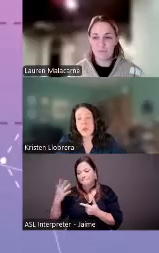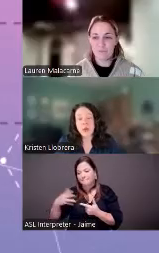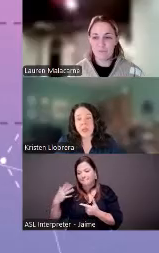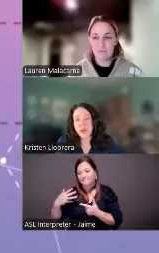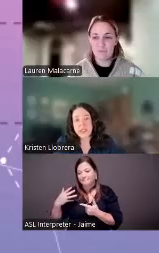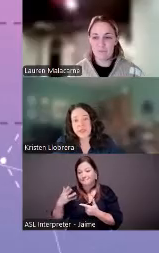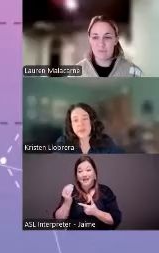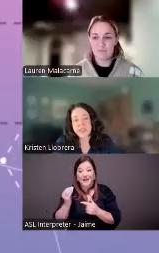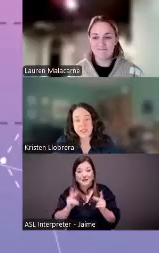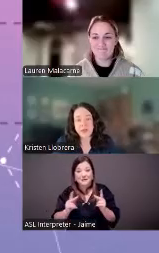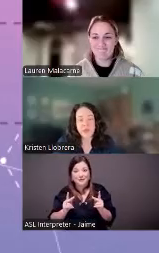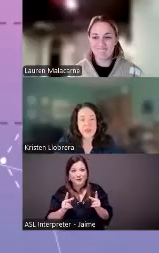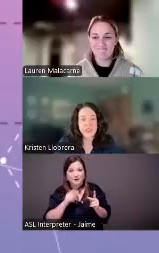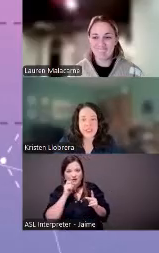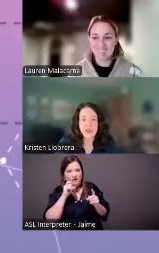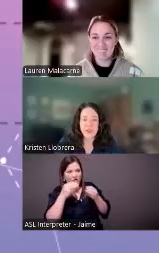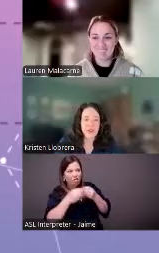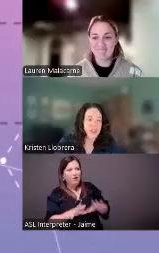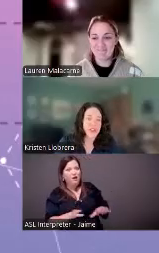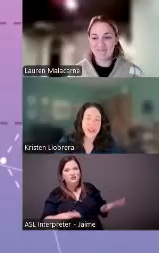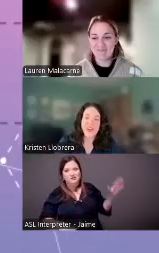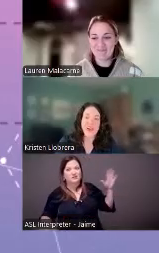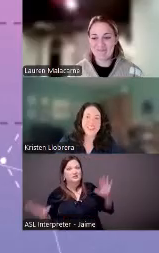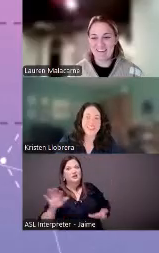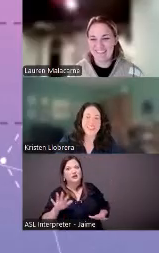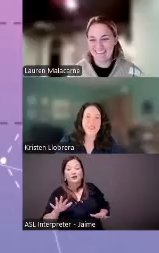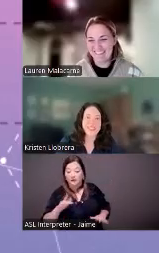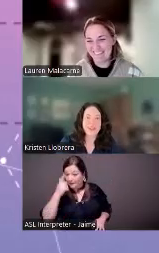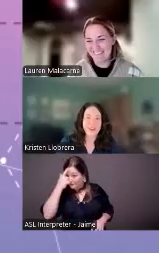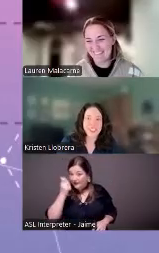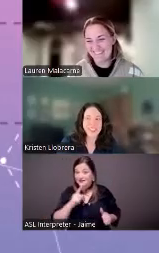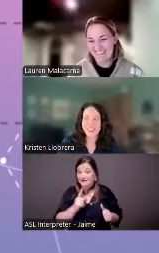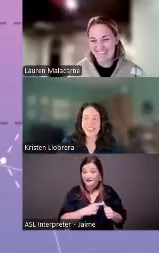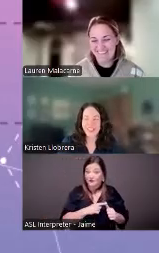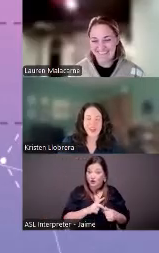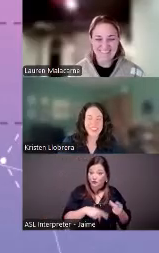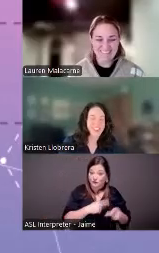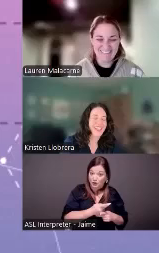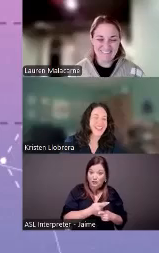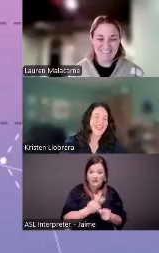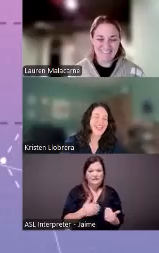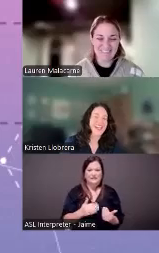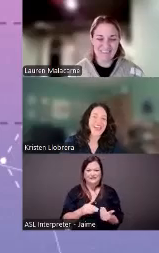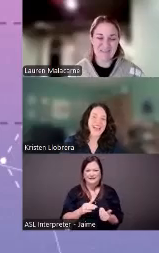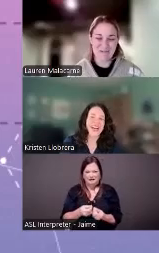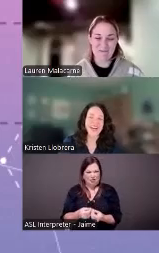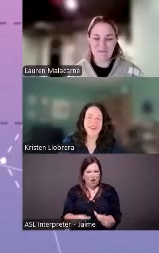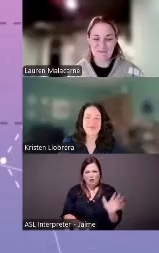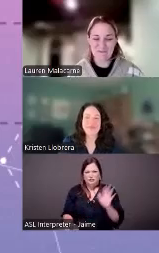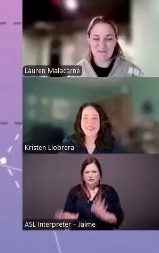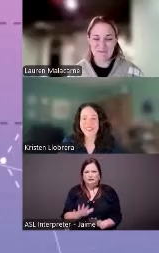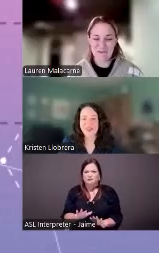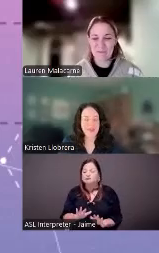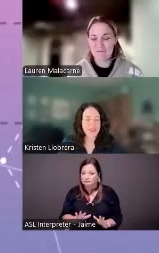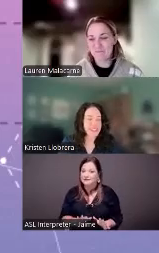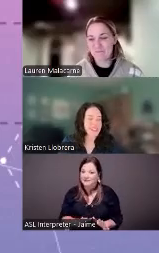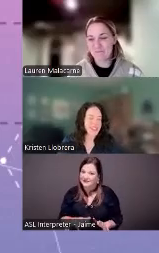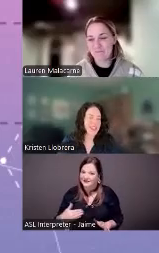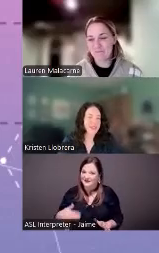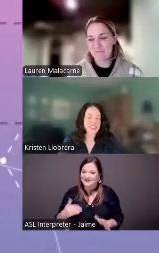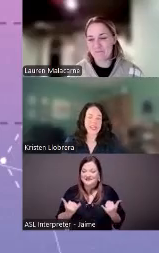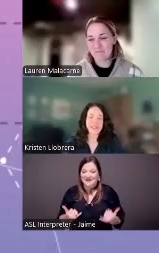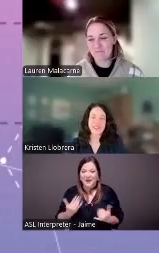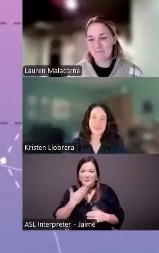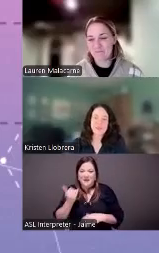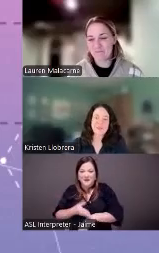and that people don't get lost in, because definitely our earlier iterations, it was very easy to get lost. For sure. So